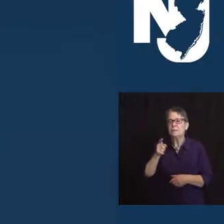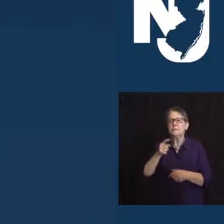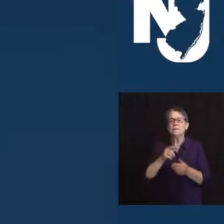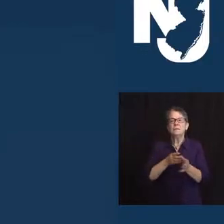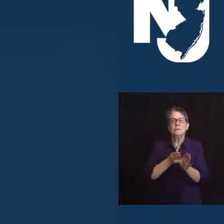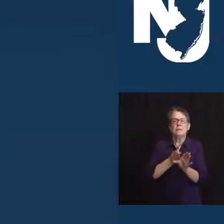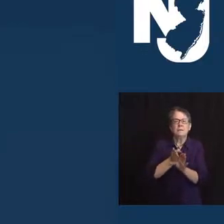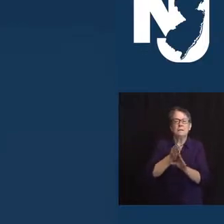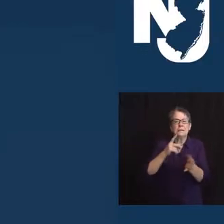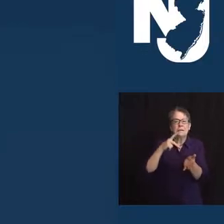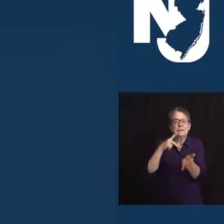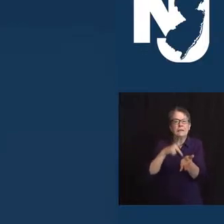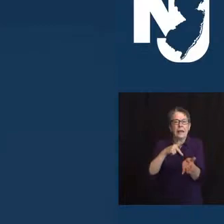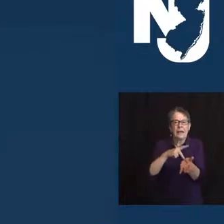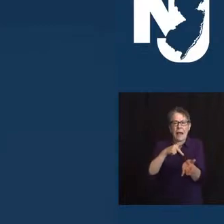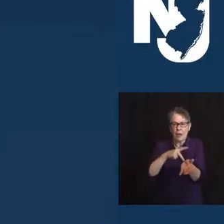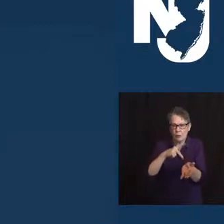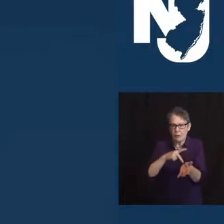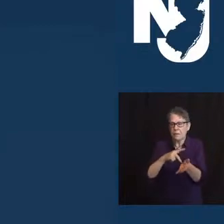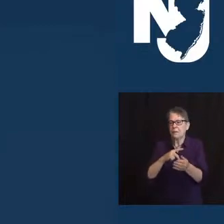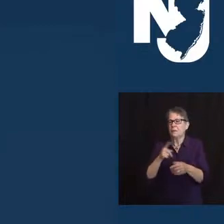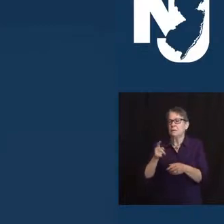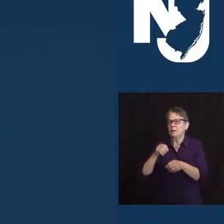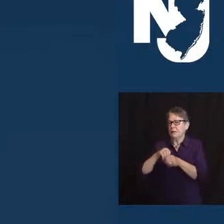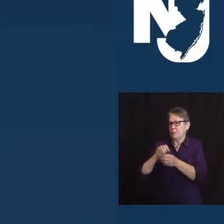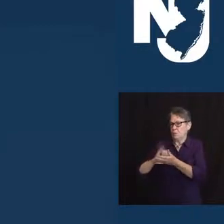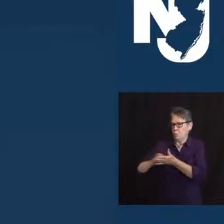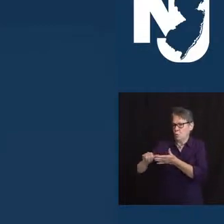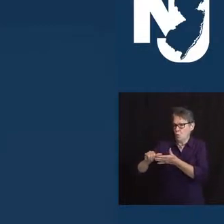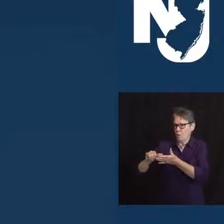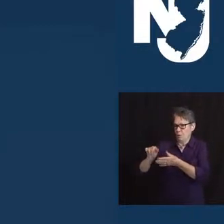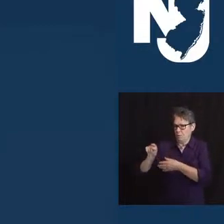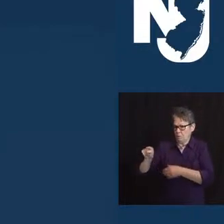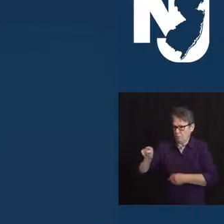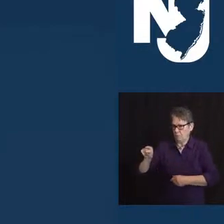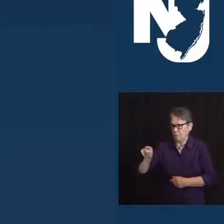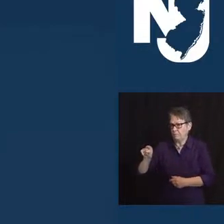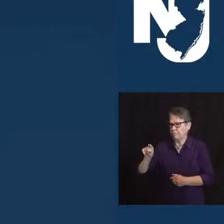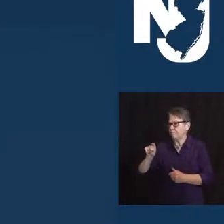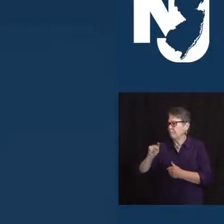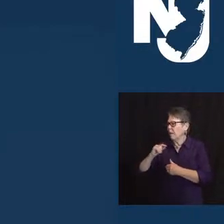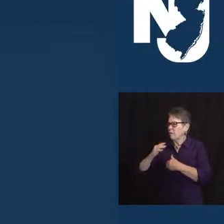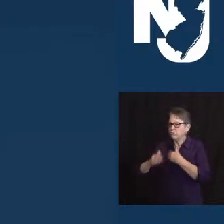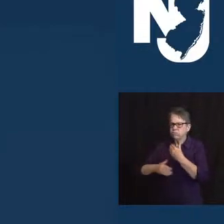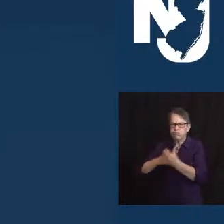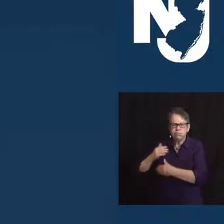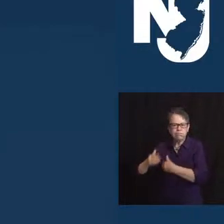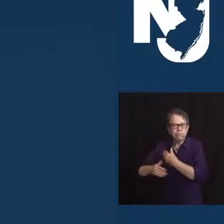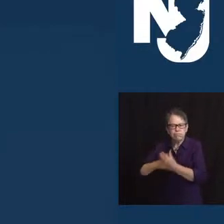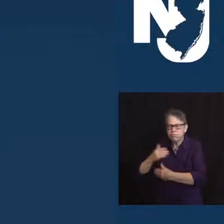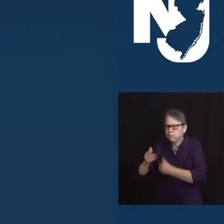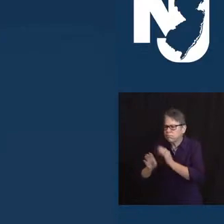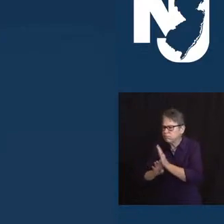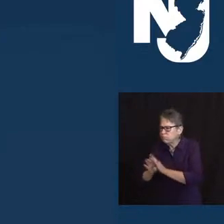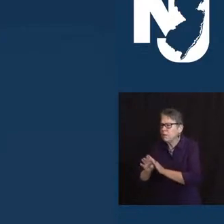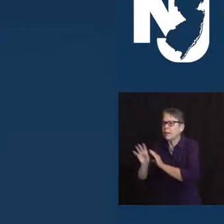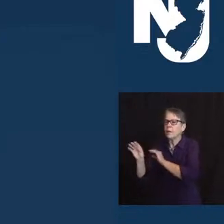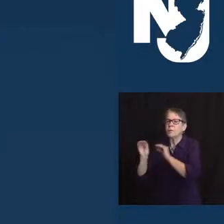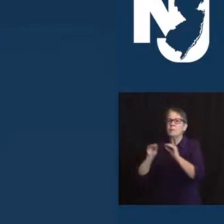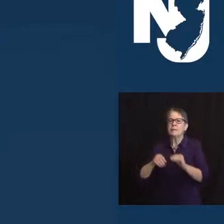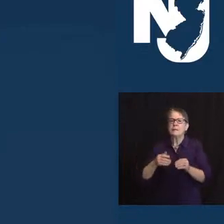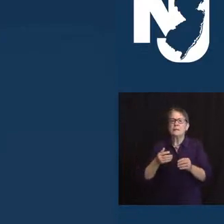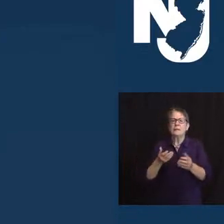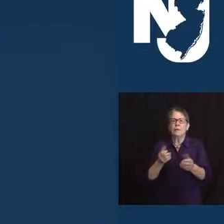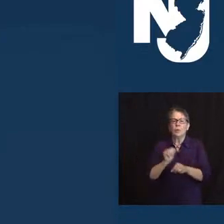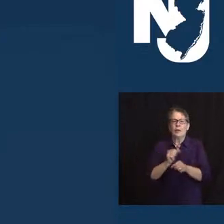in New York. From the start, and through the caring way in which she approached everyone with equal respect, she became a trusted provider